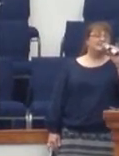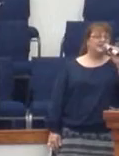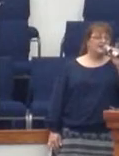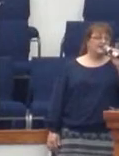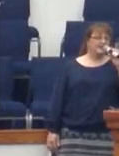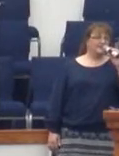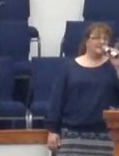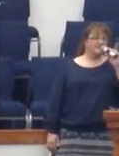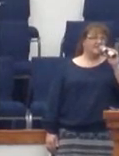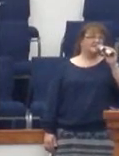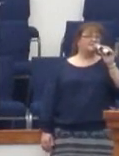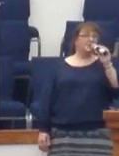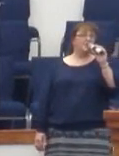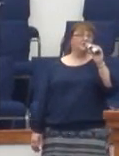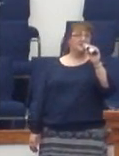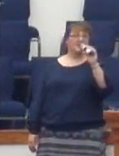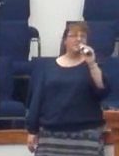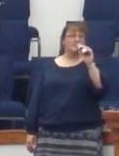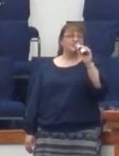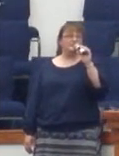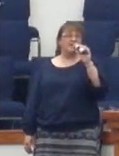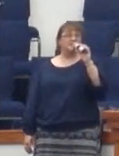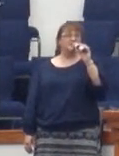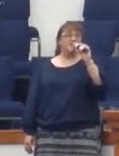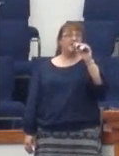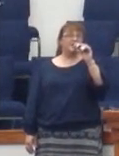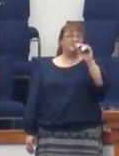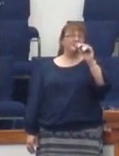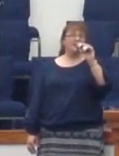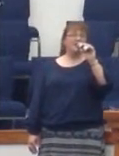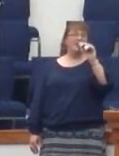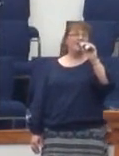Lazarus, a living testimony of his